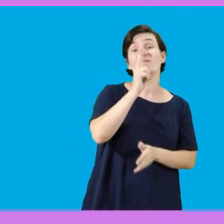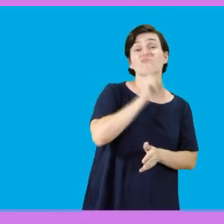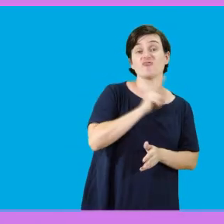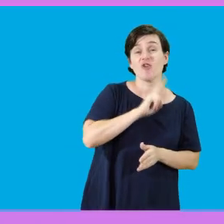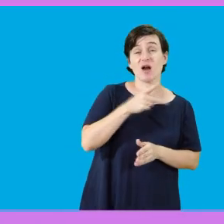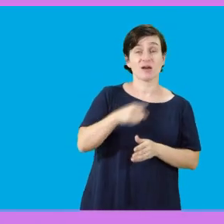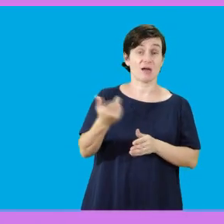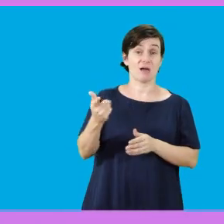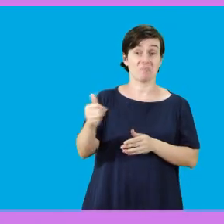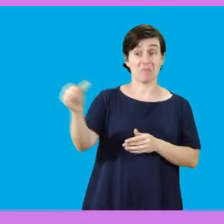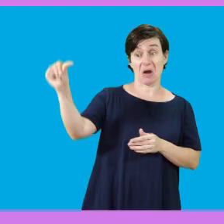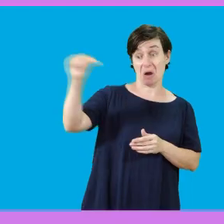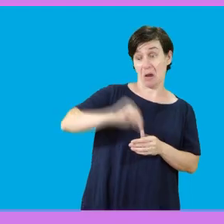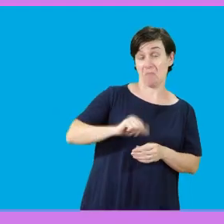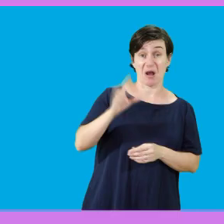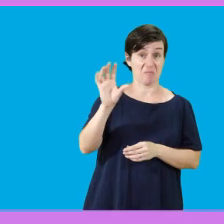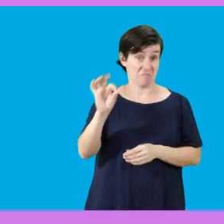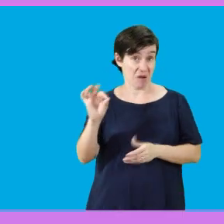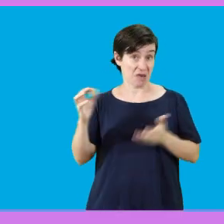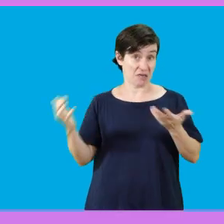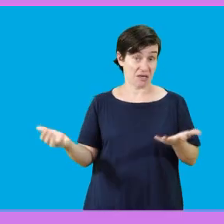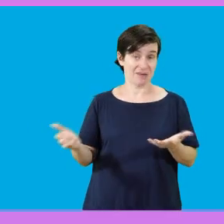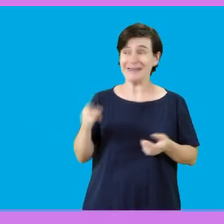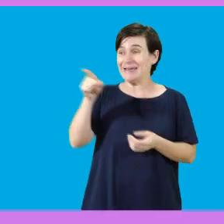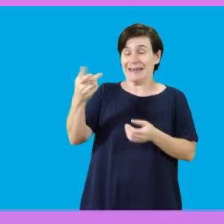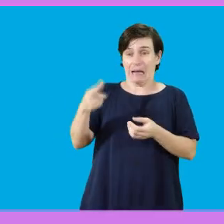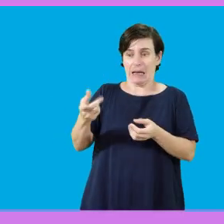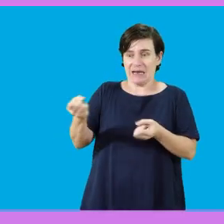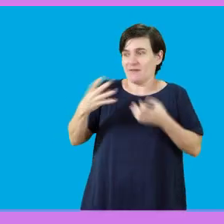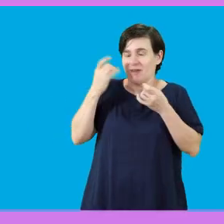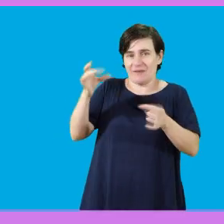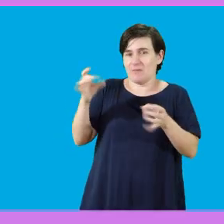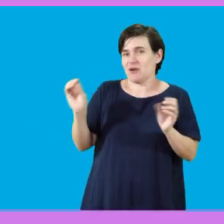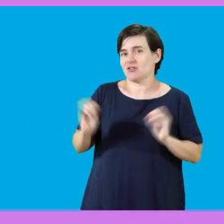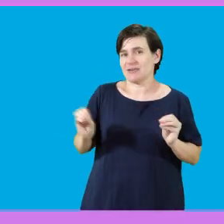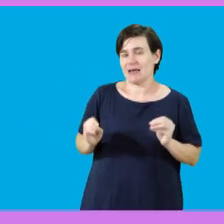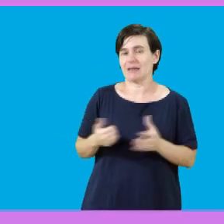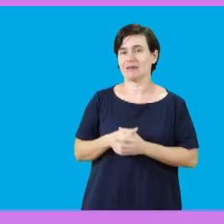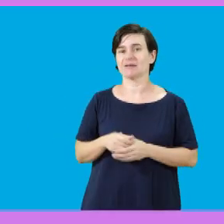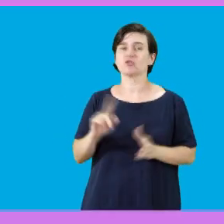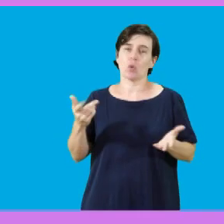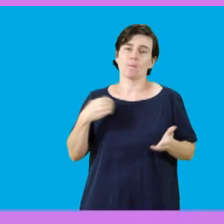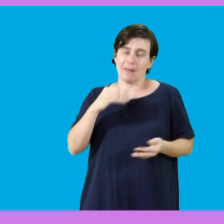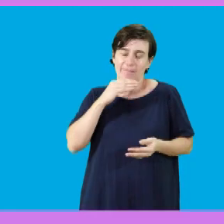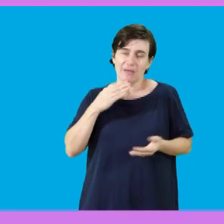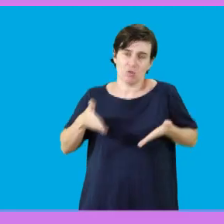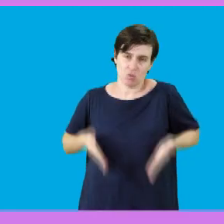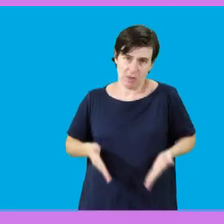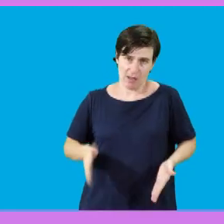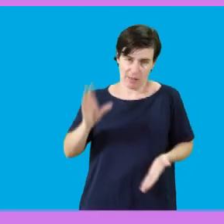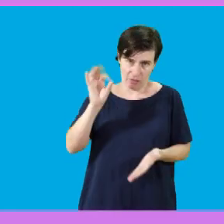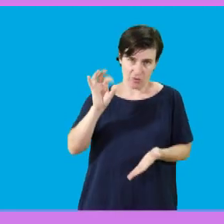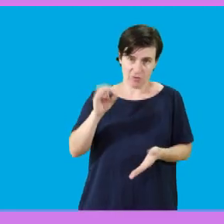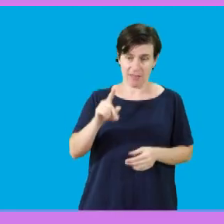Friday and spend the entire weekend and come back on a Monday. So because that information is not given, so it means we must accommodate this